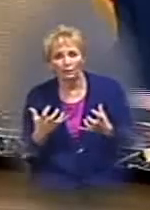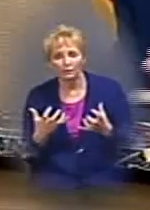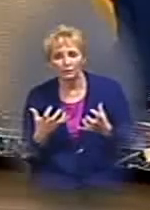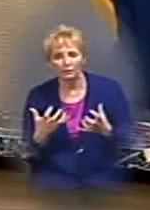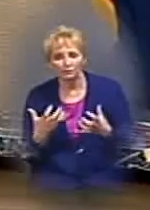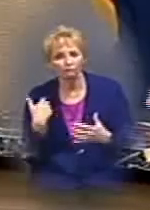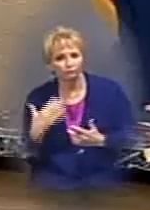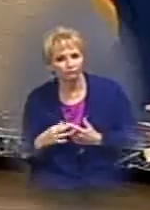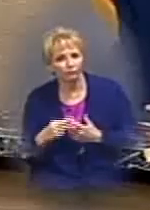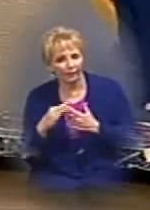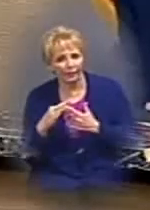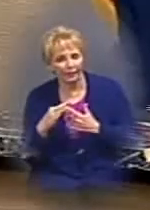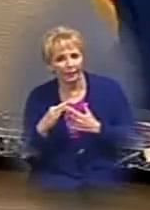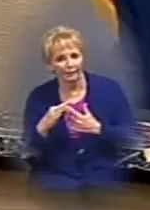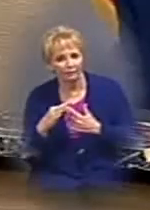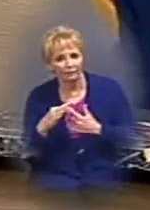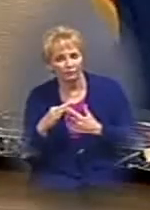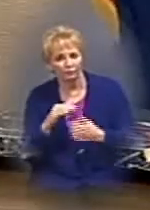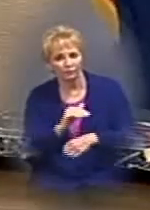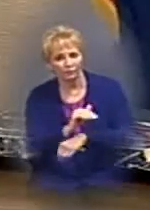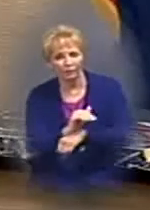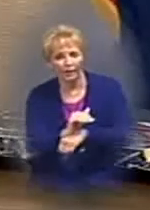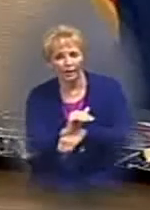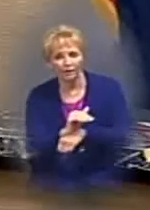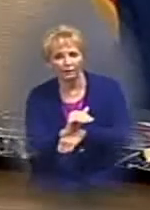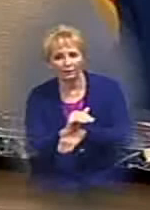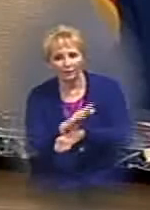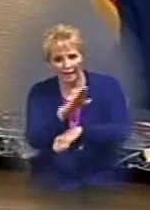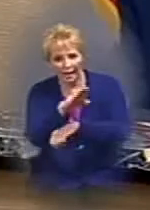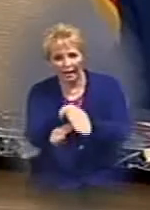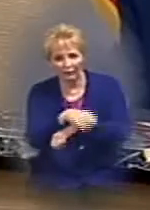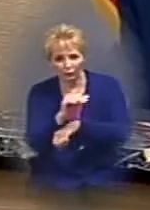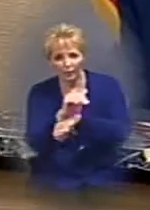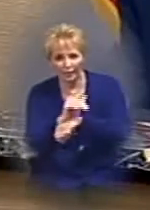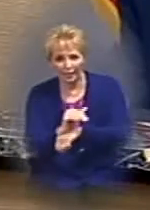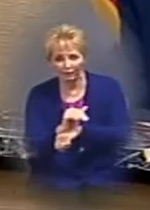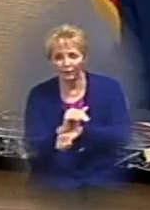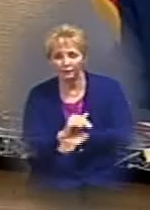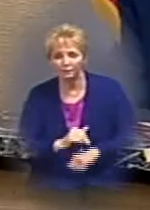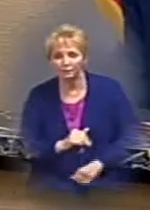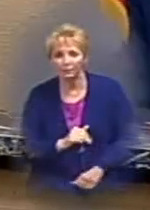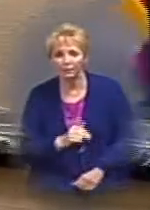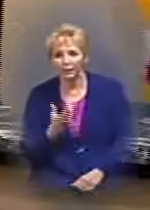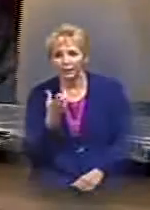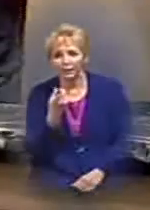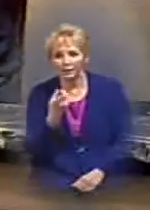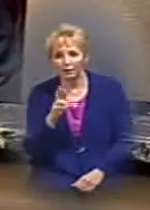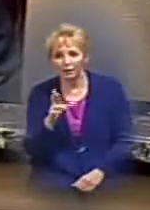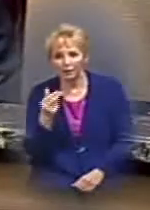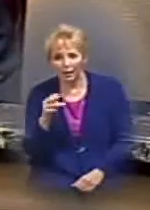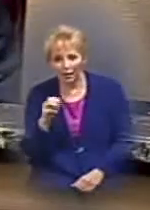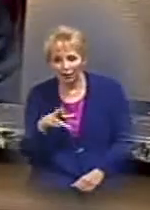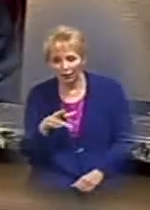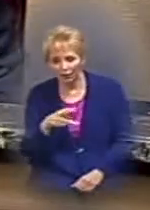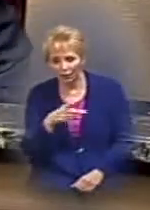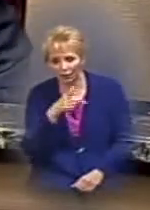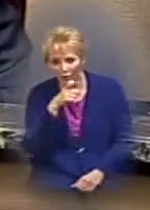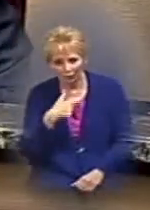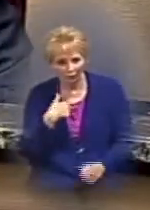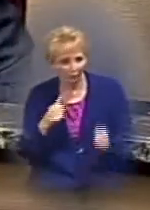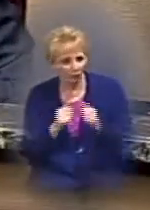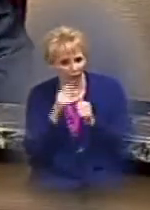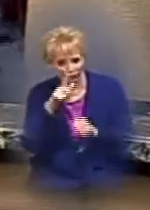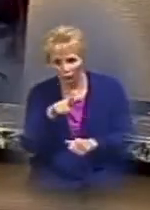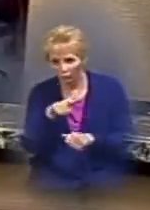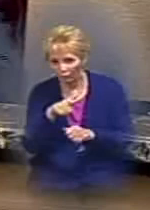We've had a special evening and an afternoon evening. Dr. Alfred Hamer, who I have been with